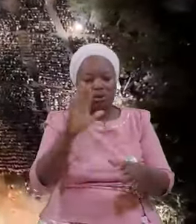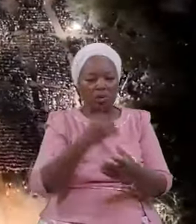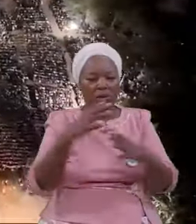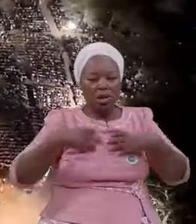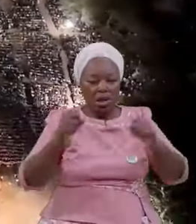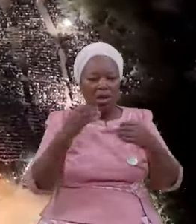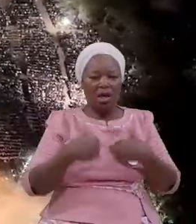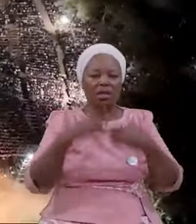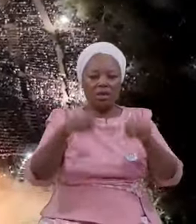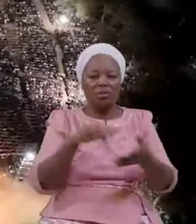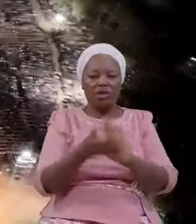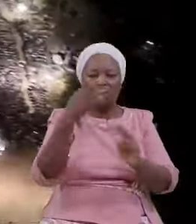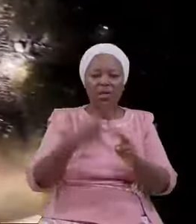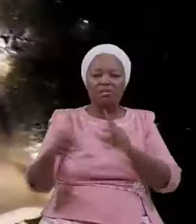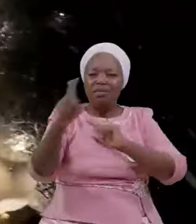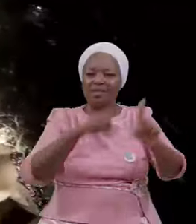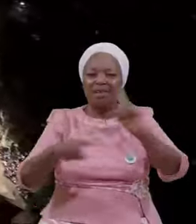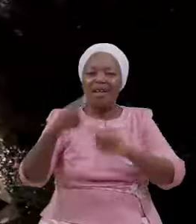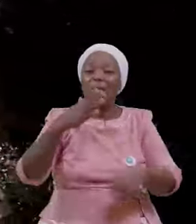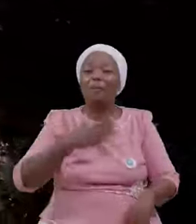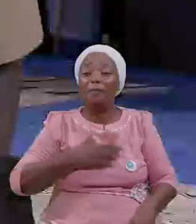My healer has come.